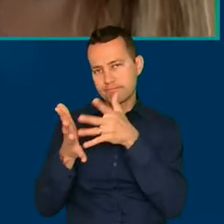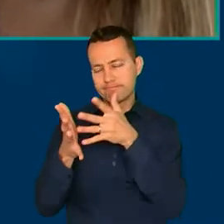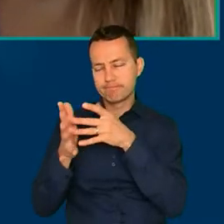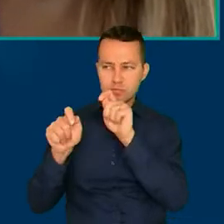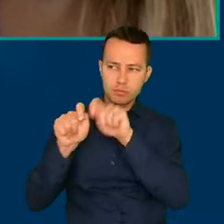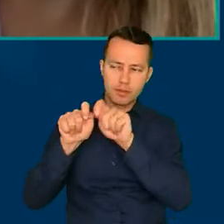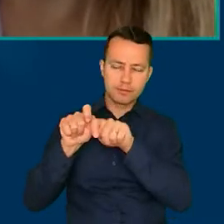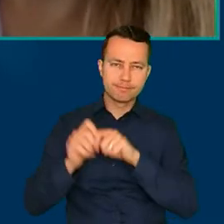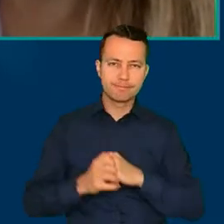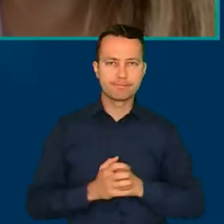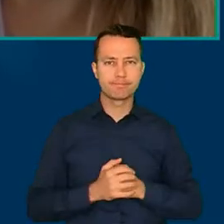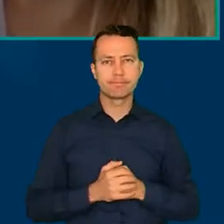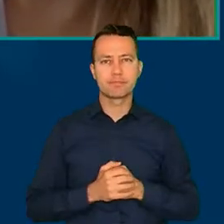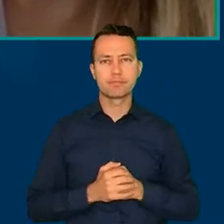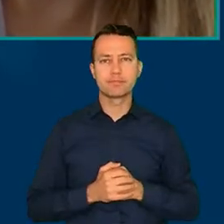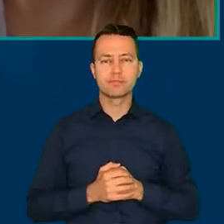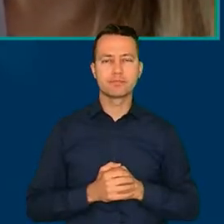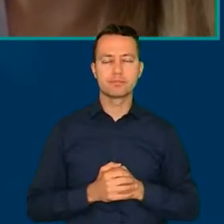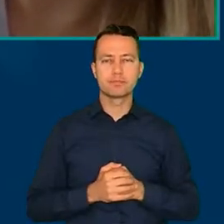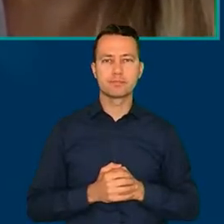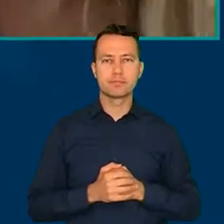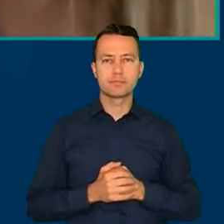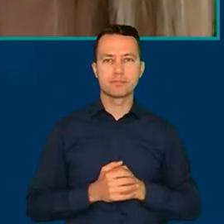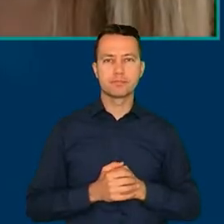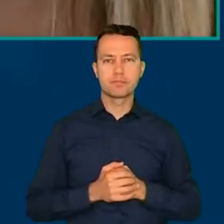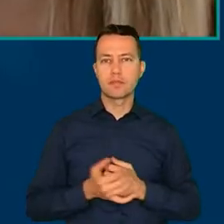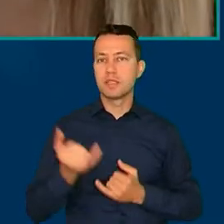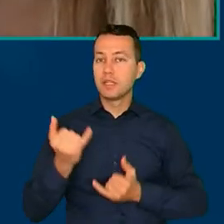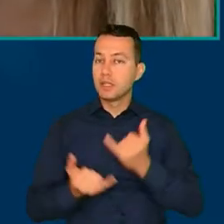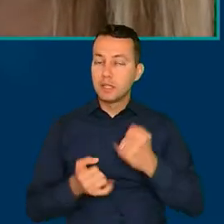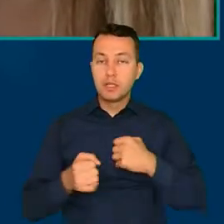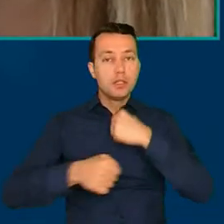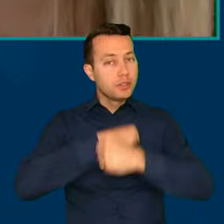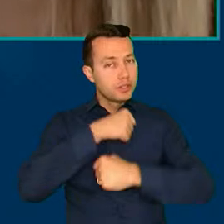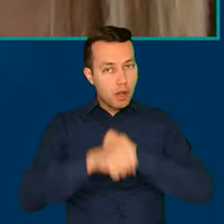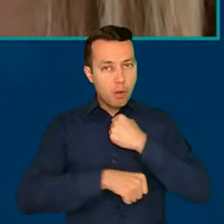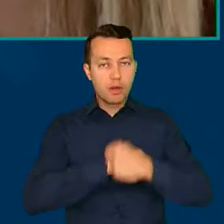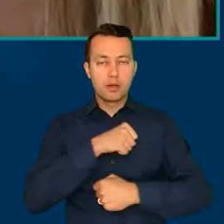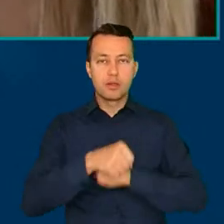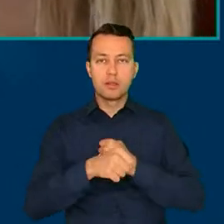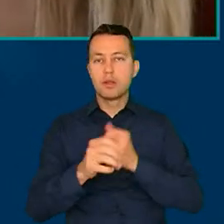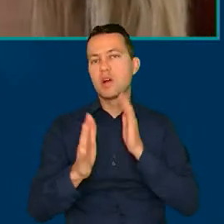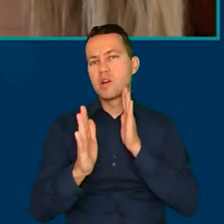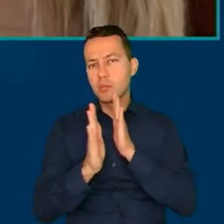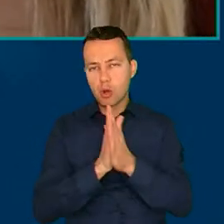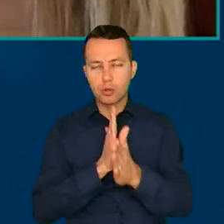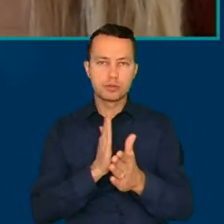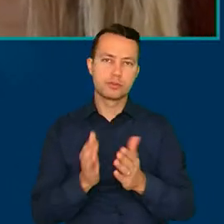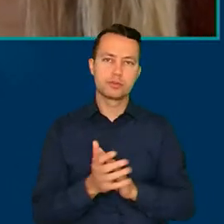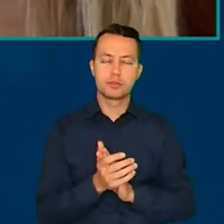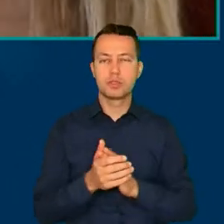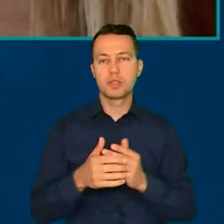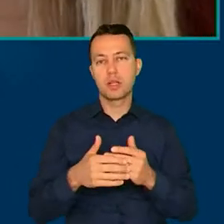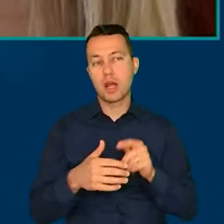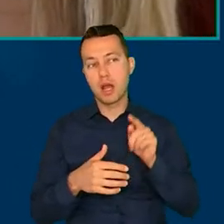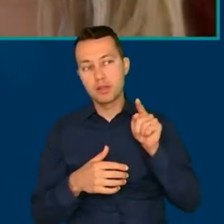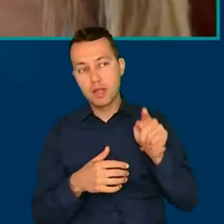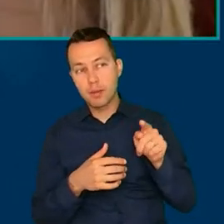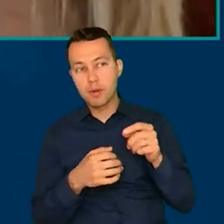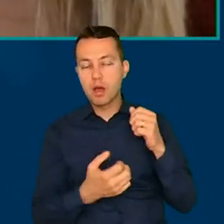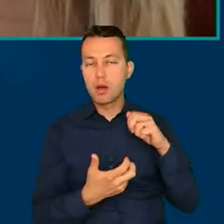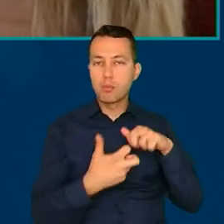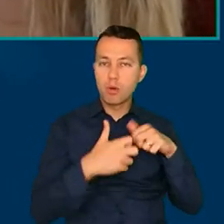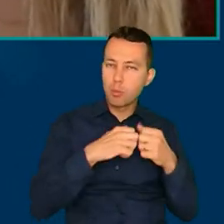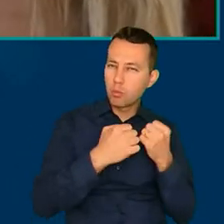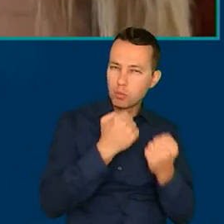Sorry, the slide is very small on my screen. So, oh yes, I think it was mentioned already, but of course, stakeholder engagement is also a key component of the